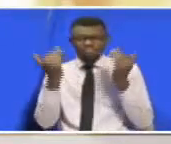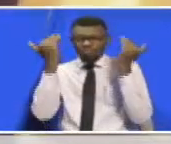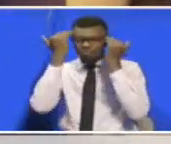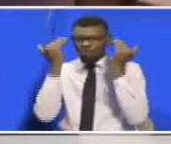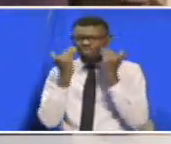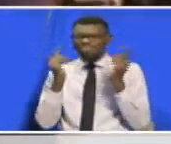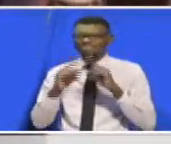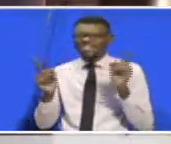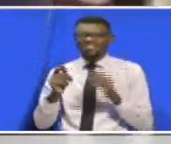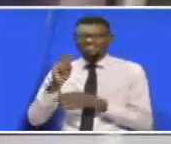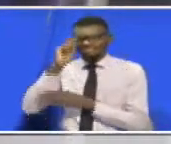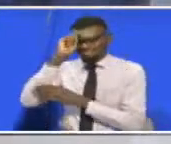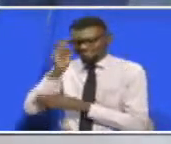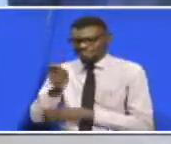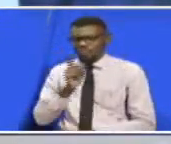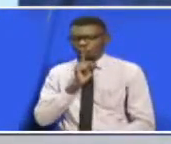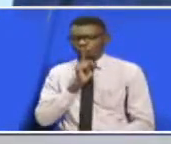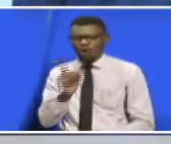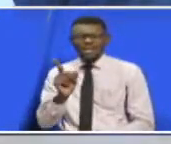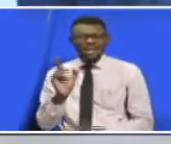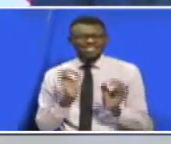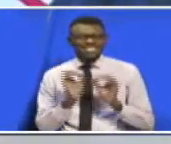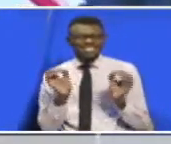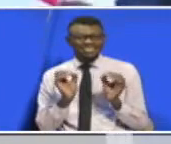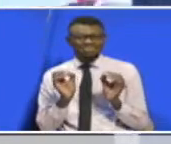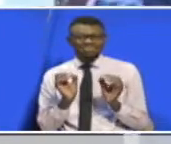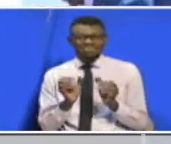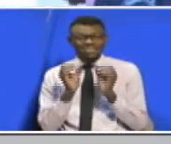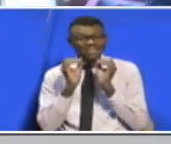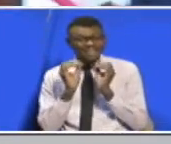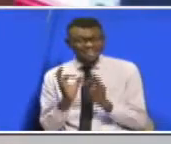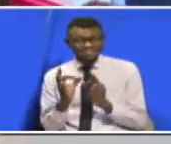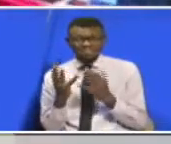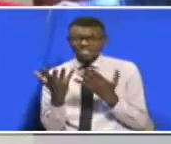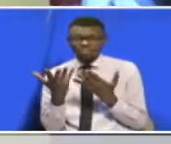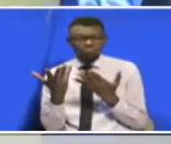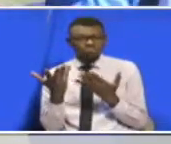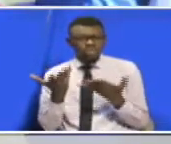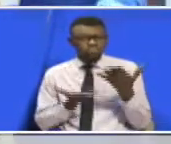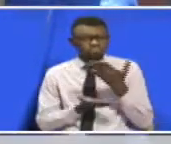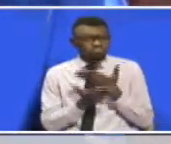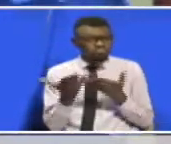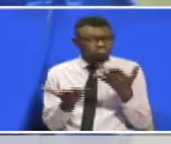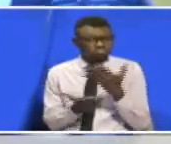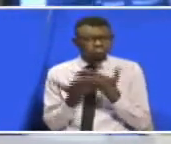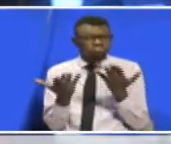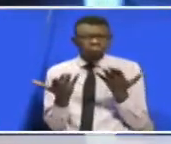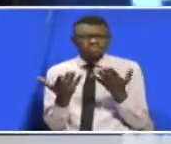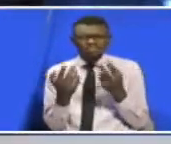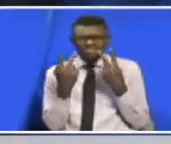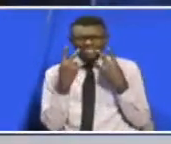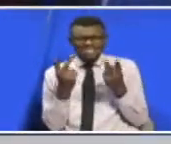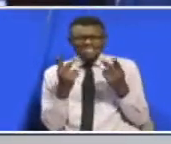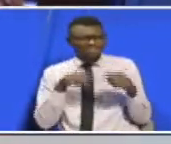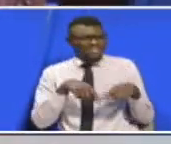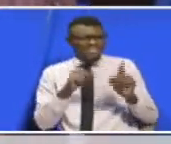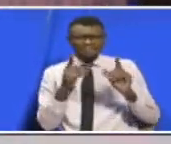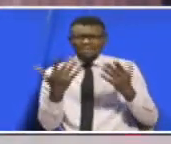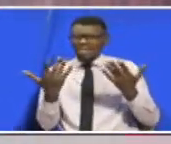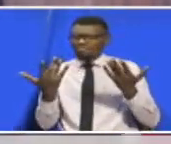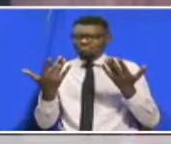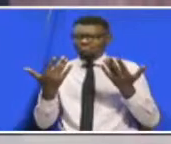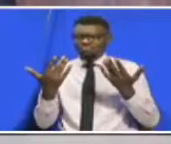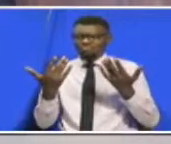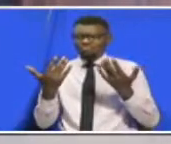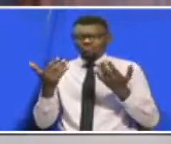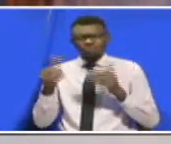court orders, then once we engage them, there is no further compliance. Okay. And that is why, at this particular point,